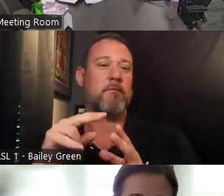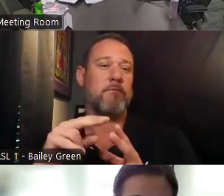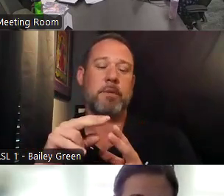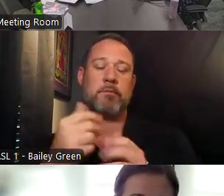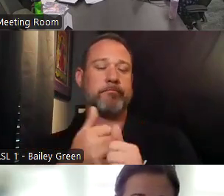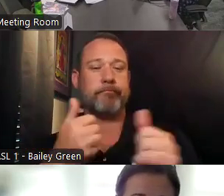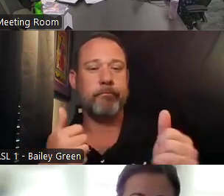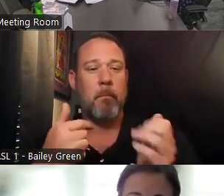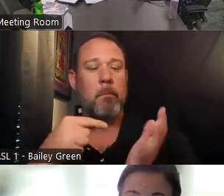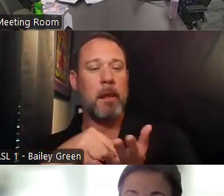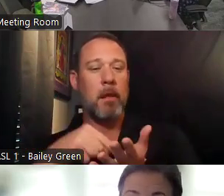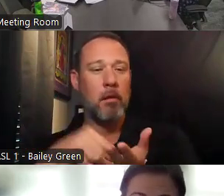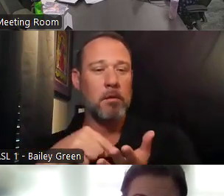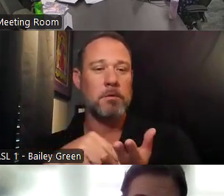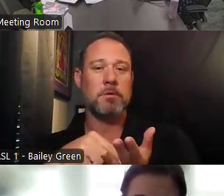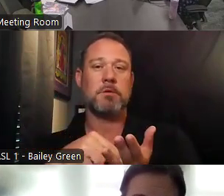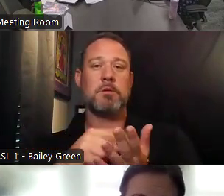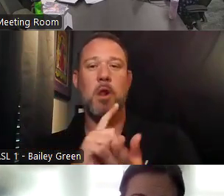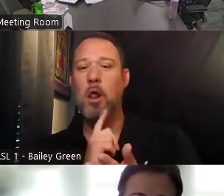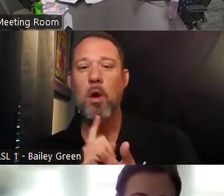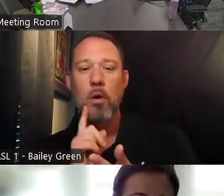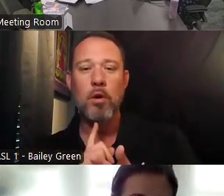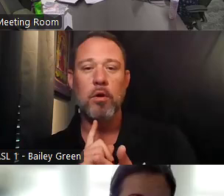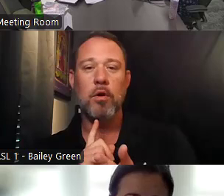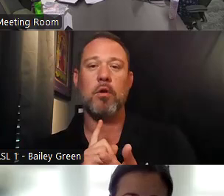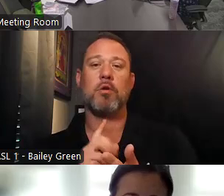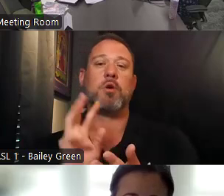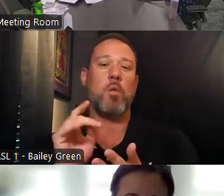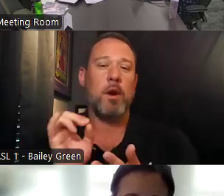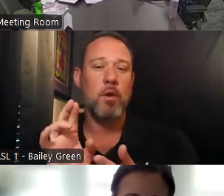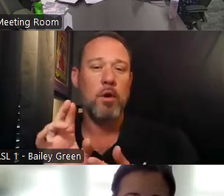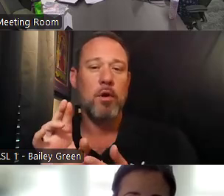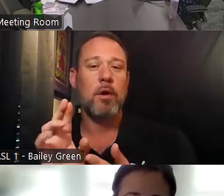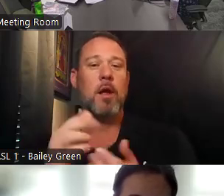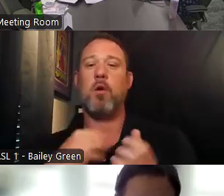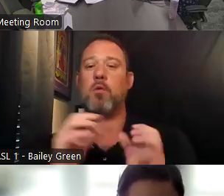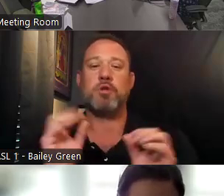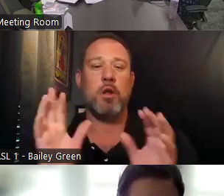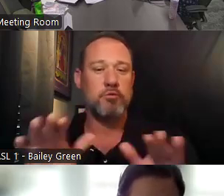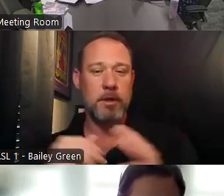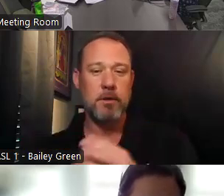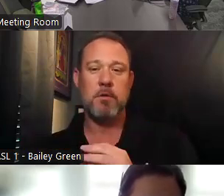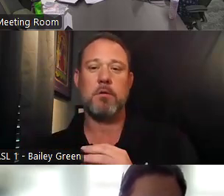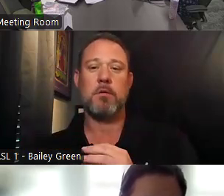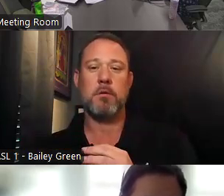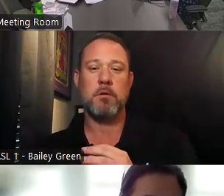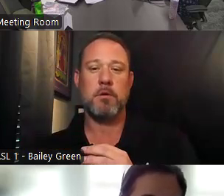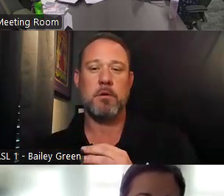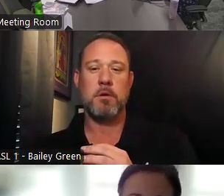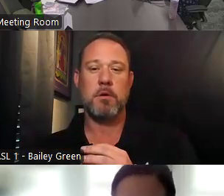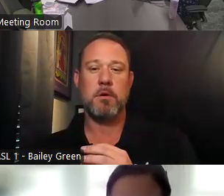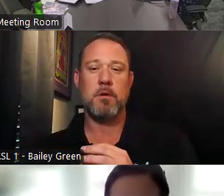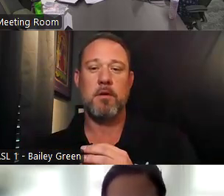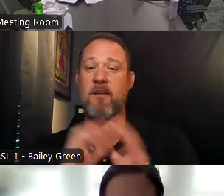his bills, he was a loner, he was a widower, he had no children,